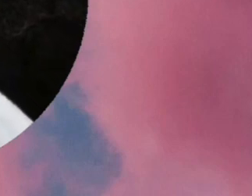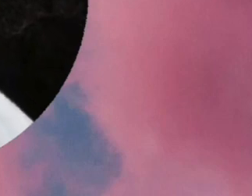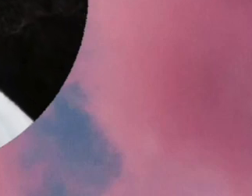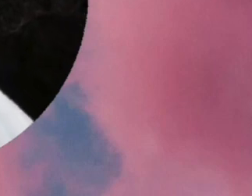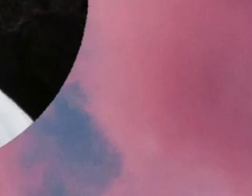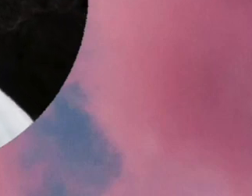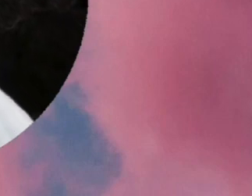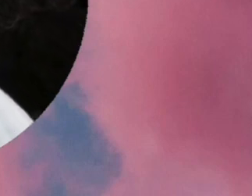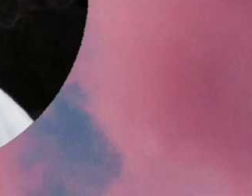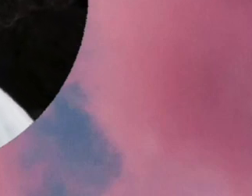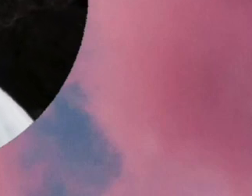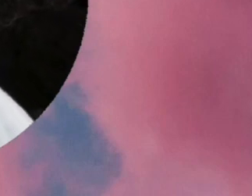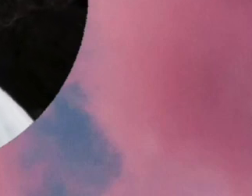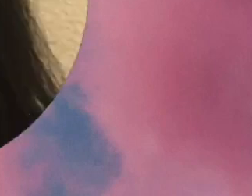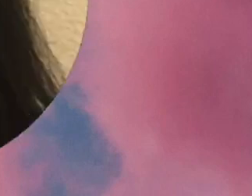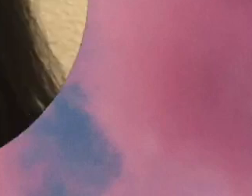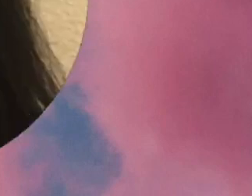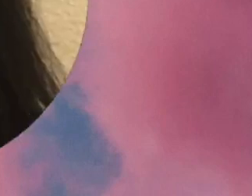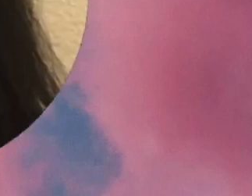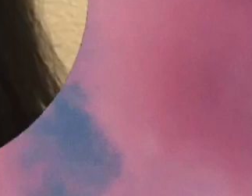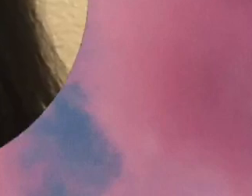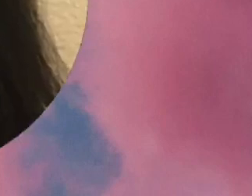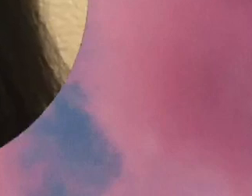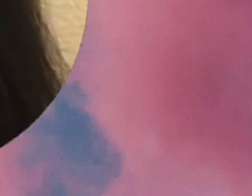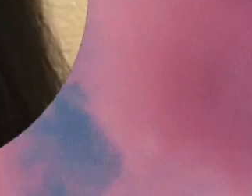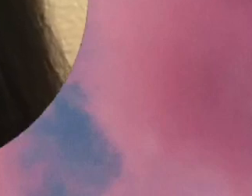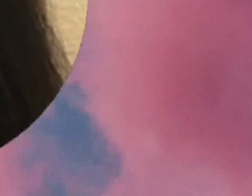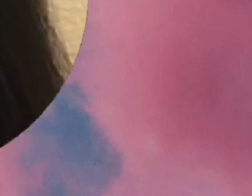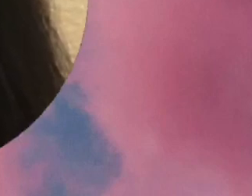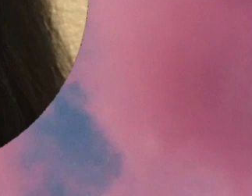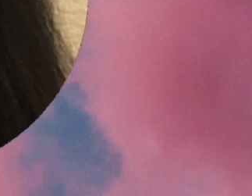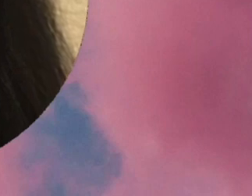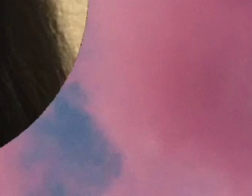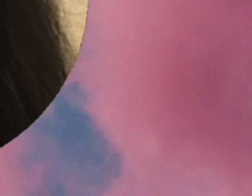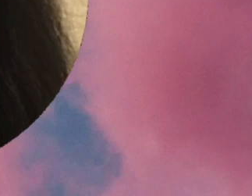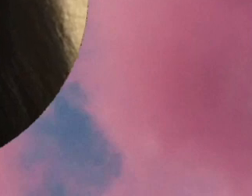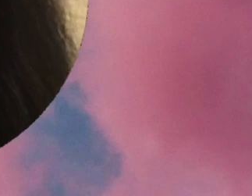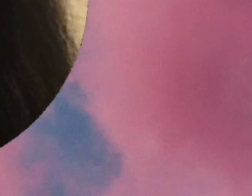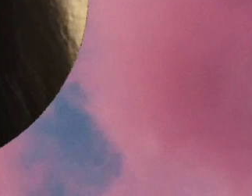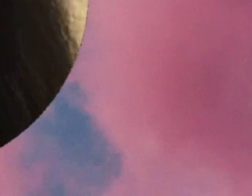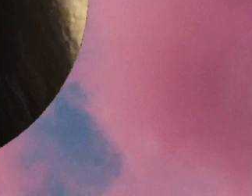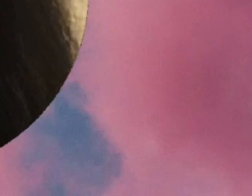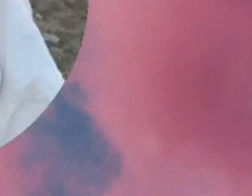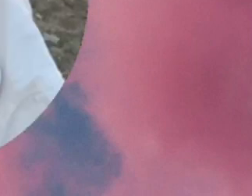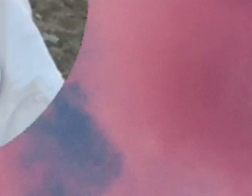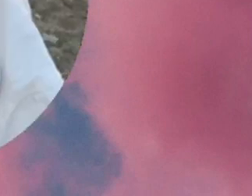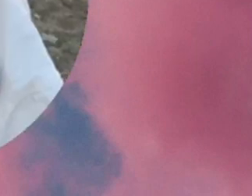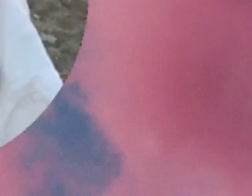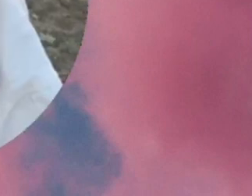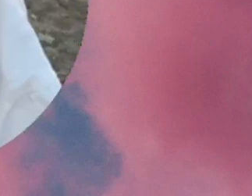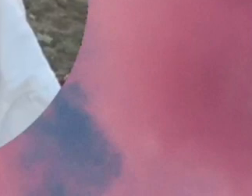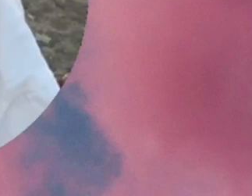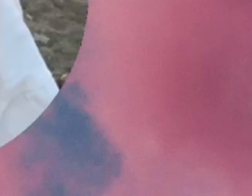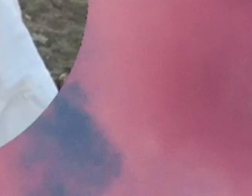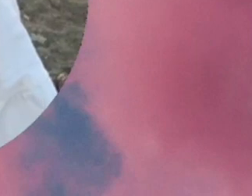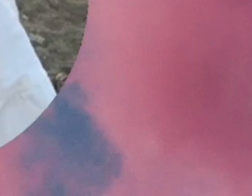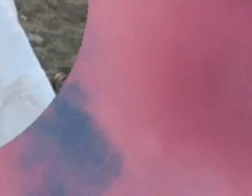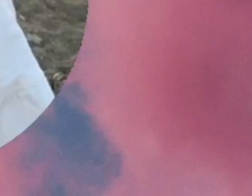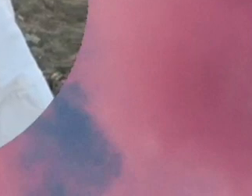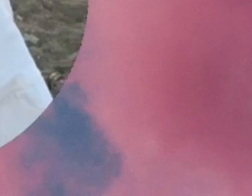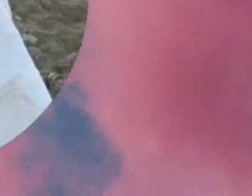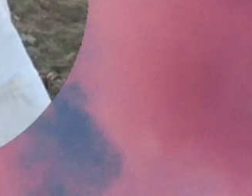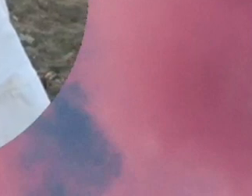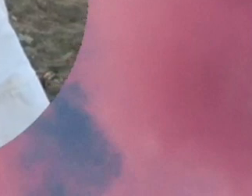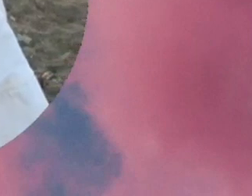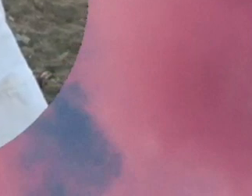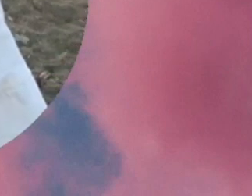for once. No more question mark ellipses or eclipsing of sun. We could be biggest bang, drifting into change. Make a meteor shower look more like